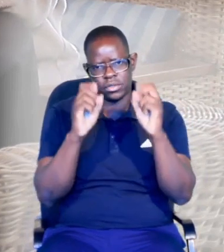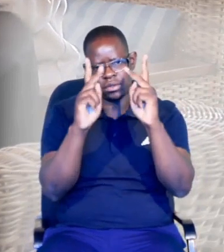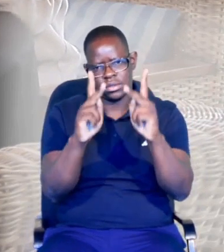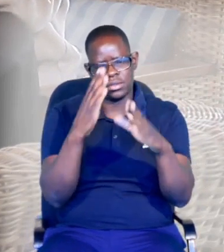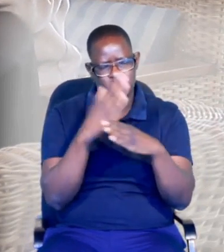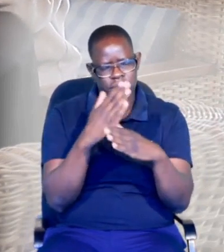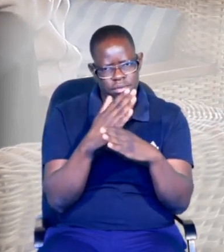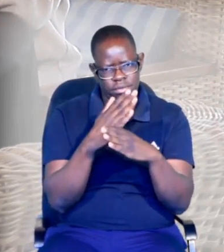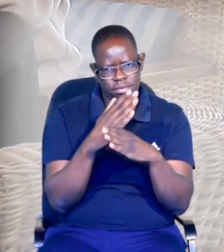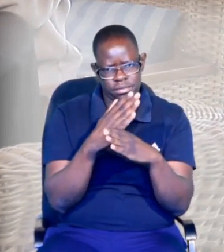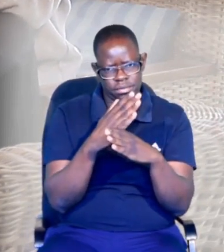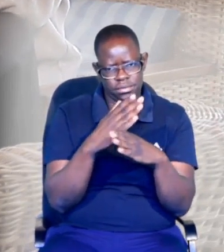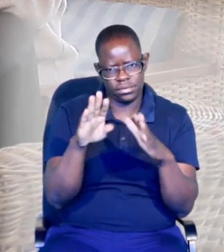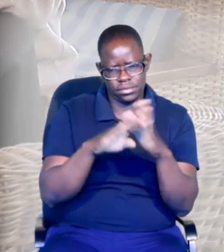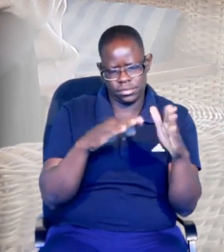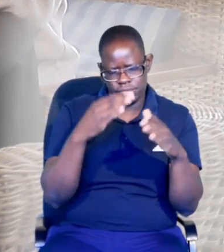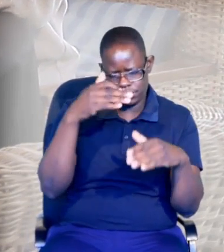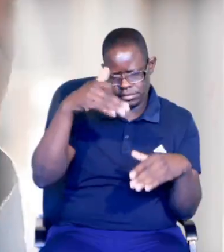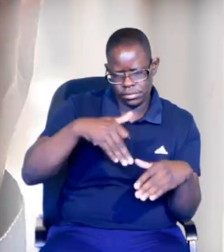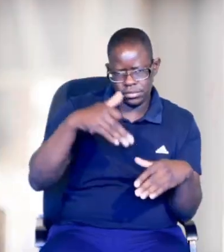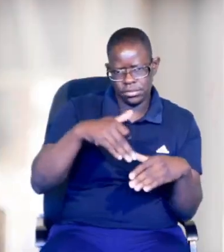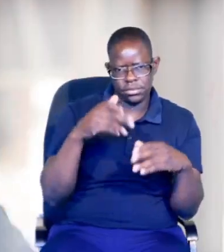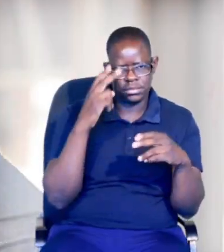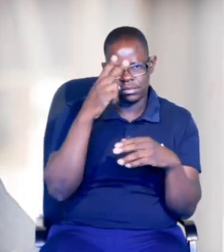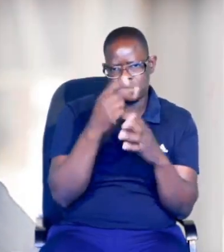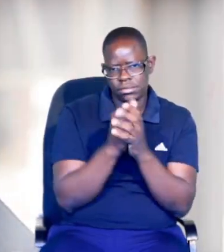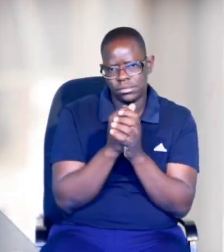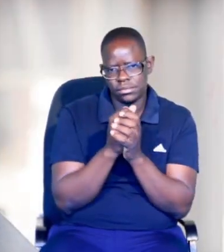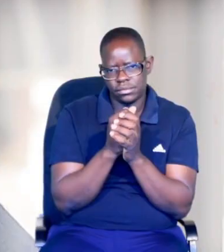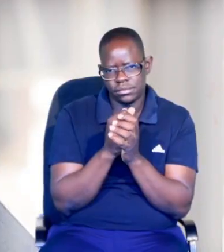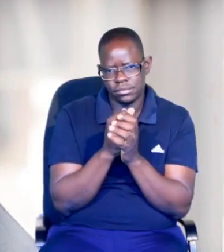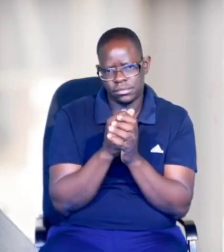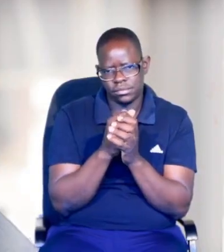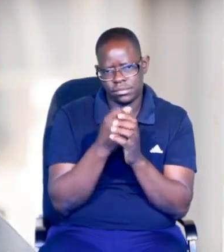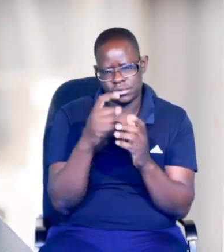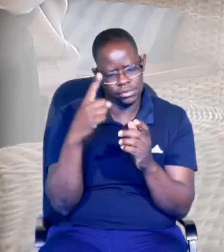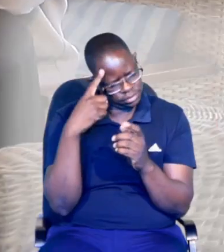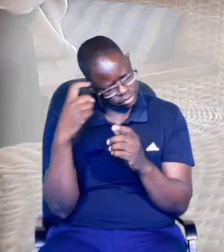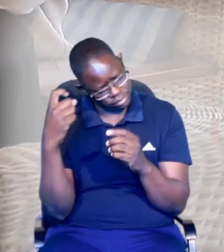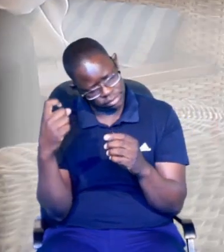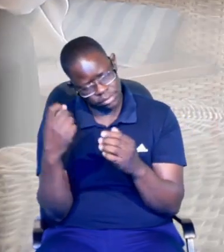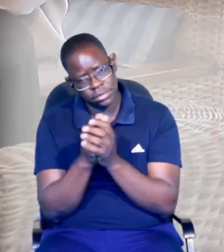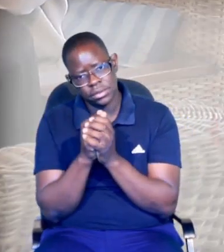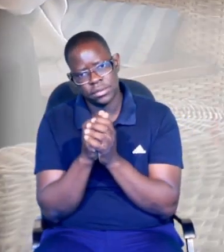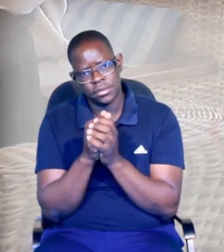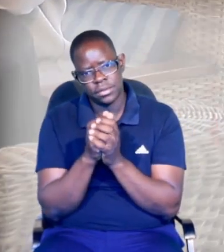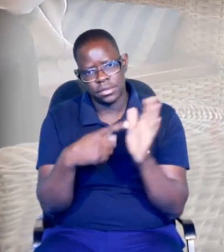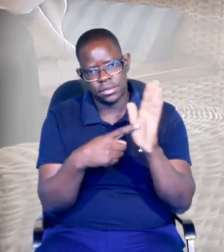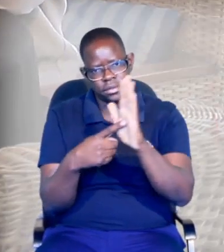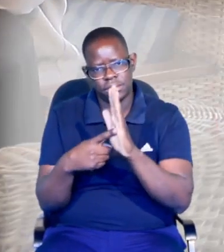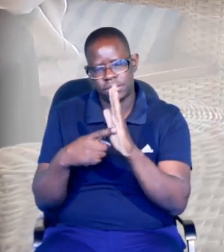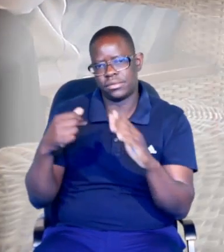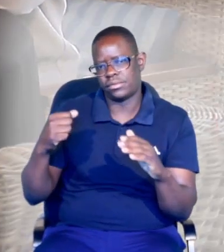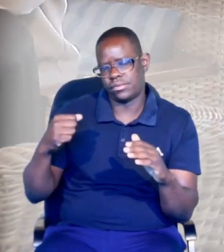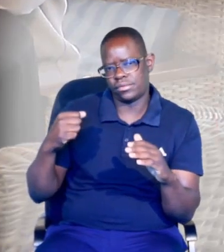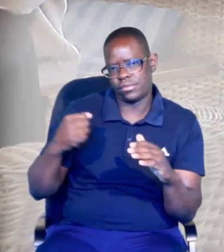you will walk right straight into a job back home in Namibia. I hope so. One can never be sure, but we can dream. You know, Terence just showed me his father's